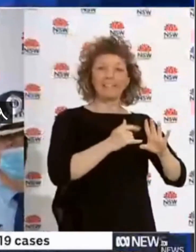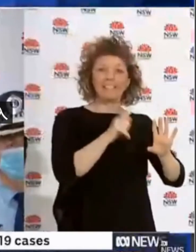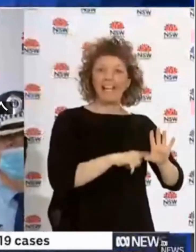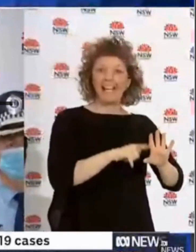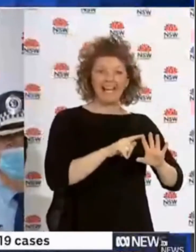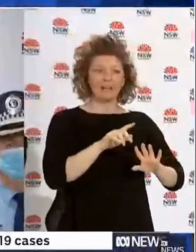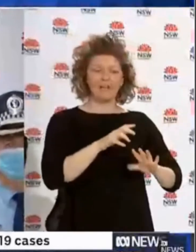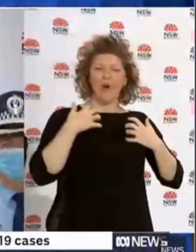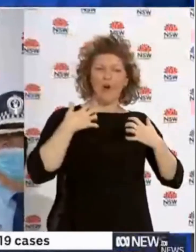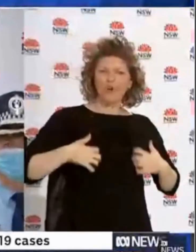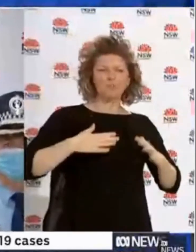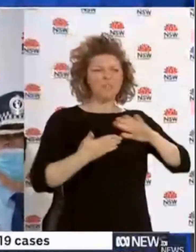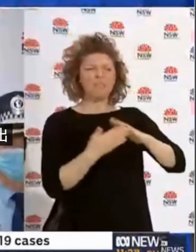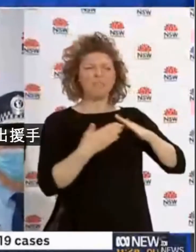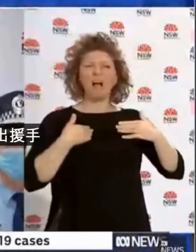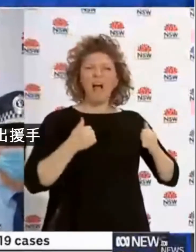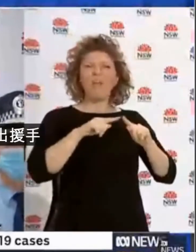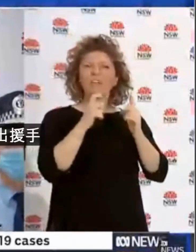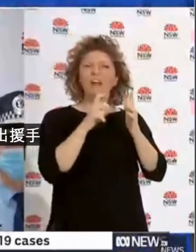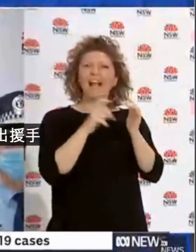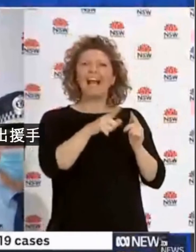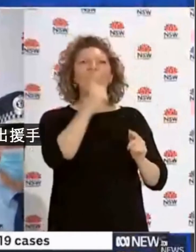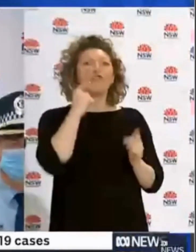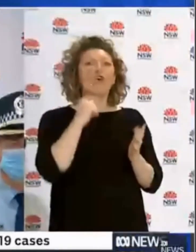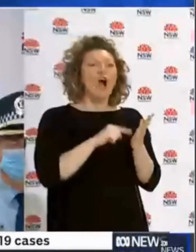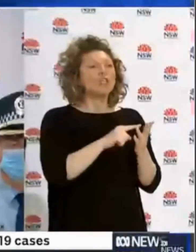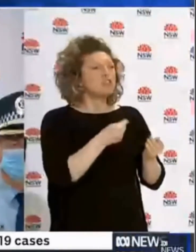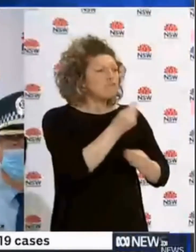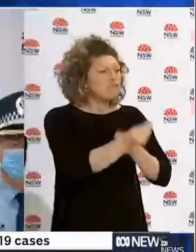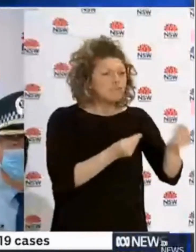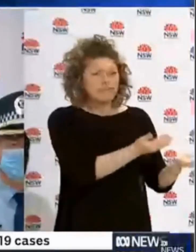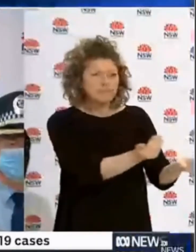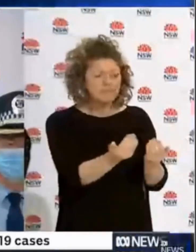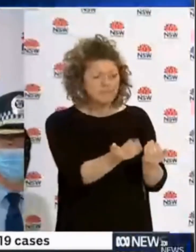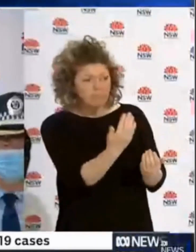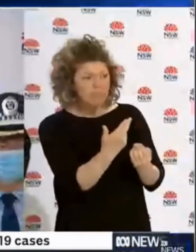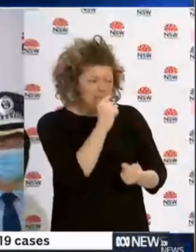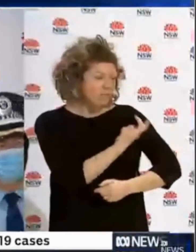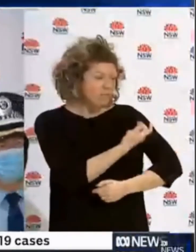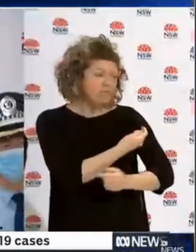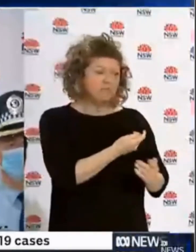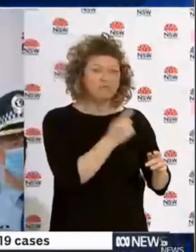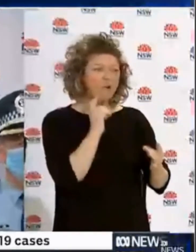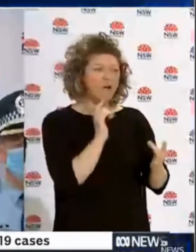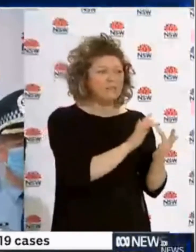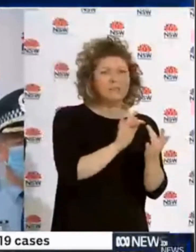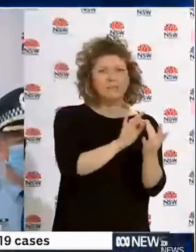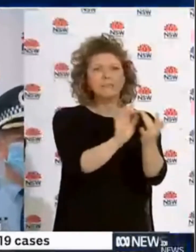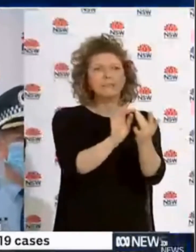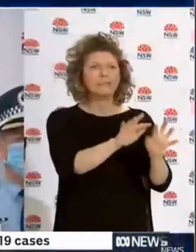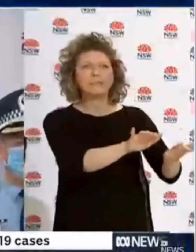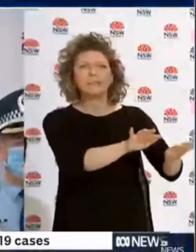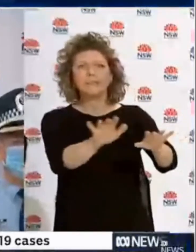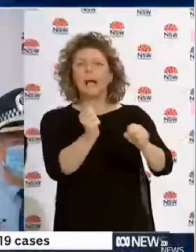phase where they're now trying to reach out at a micro level to various subsets of the community. And I want to thank the health staff who've been out doing